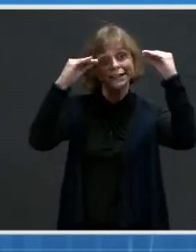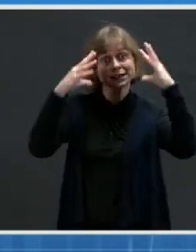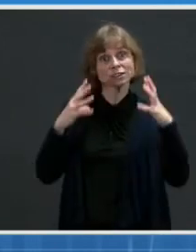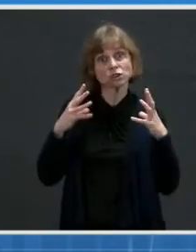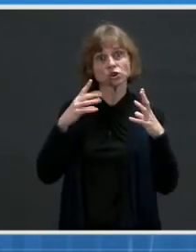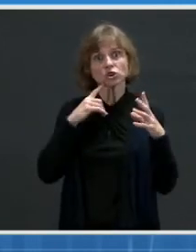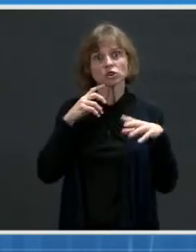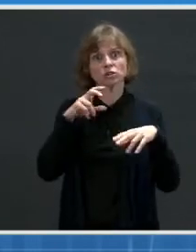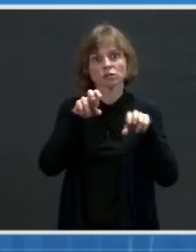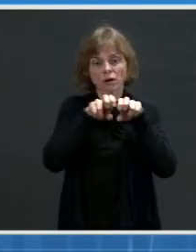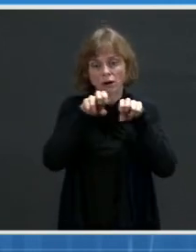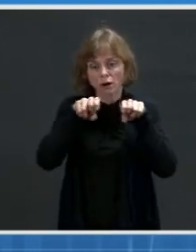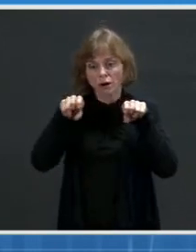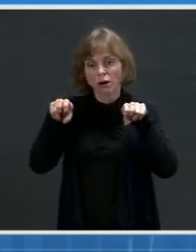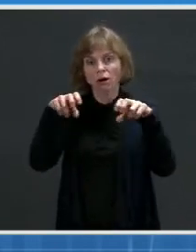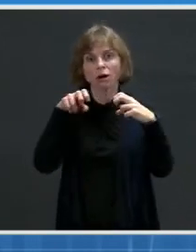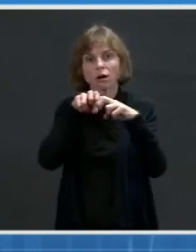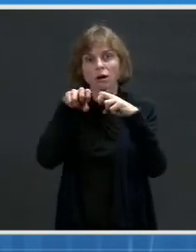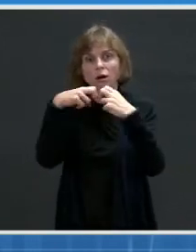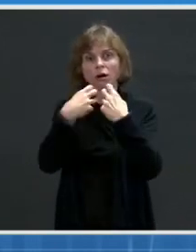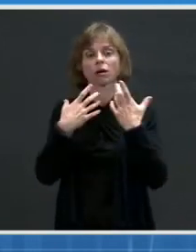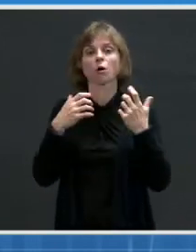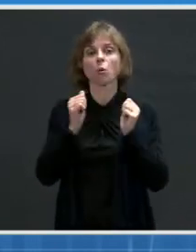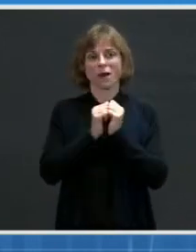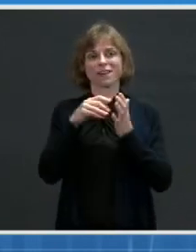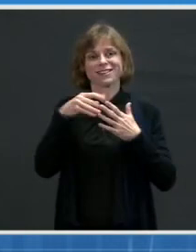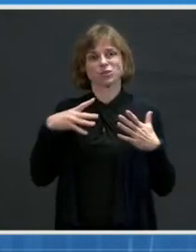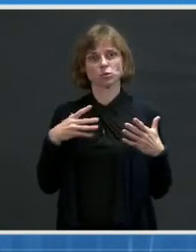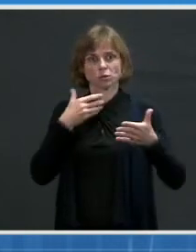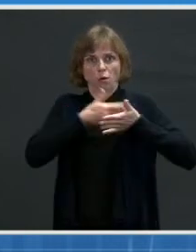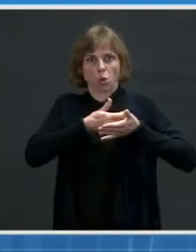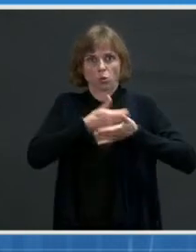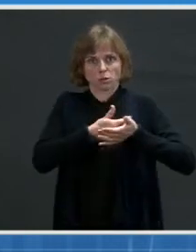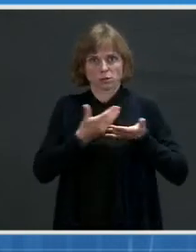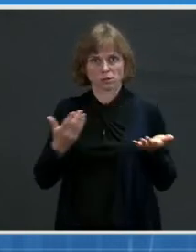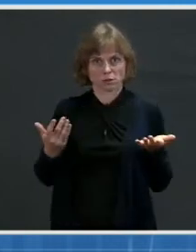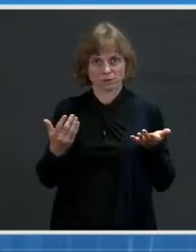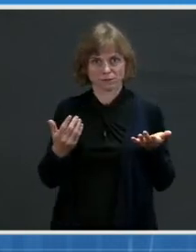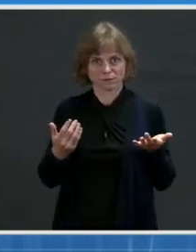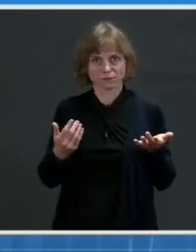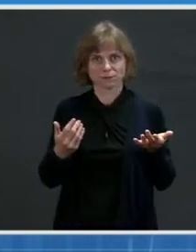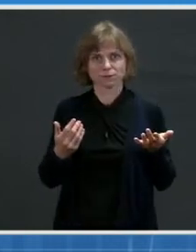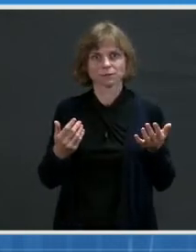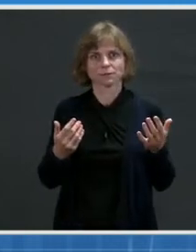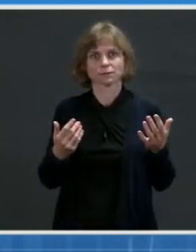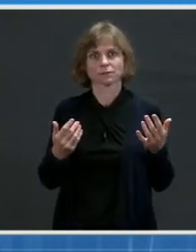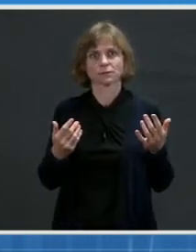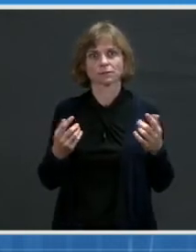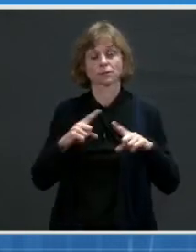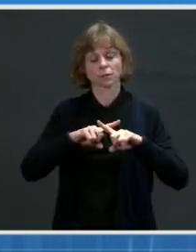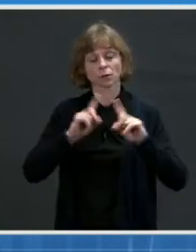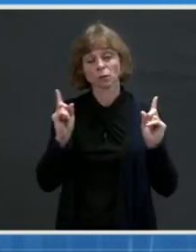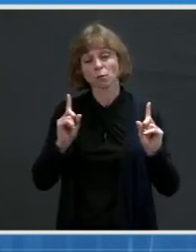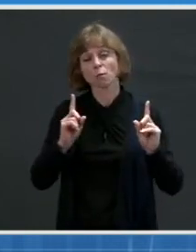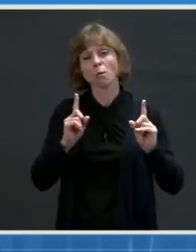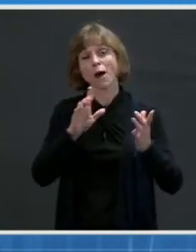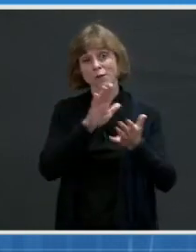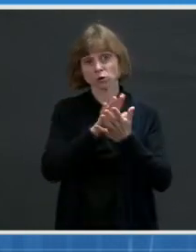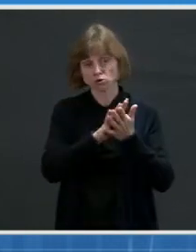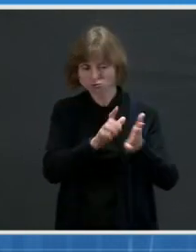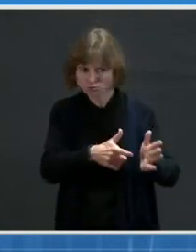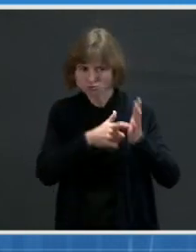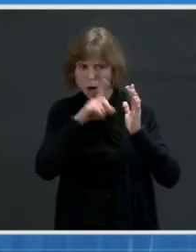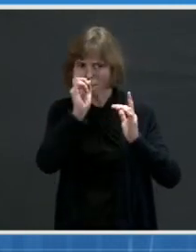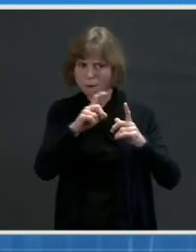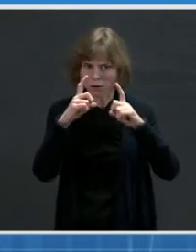close proximity to students. Although the school's district mandated in-classroom mask wearing except while